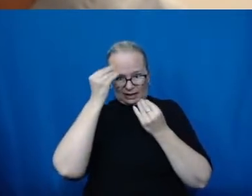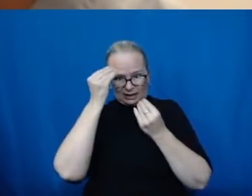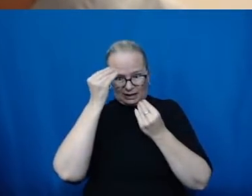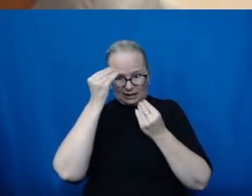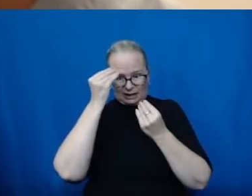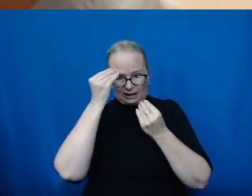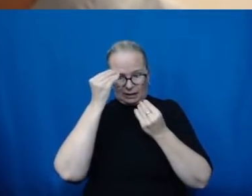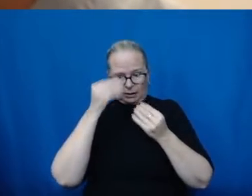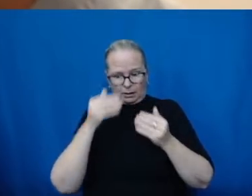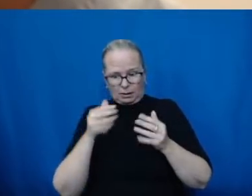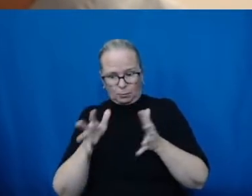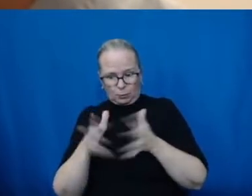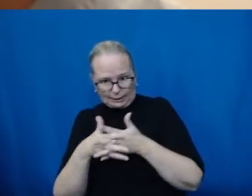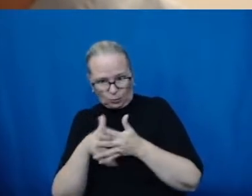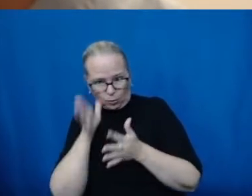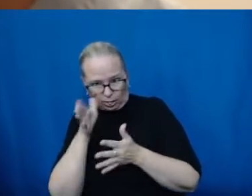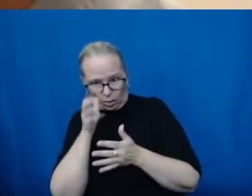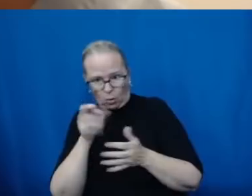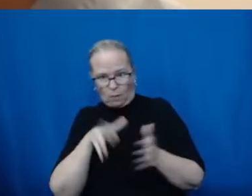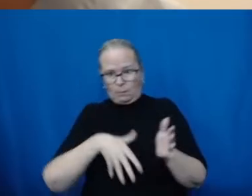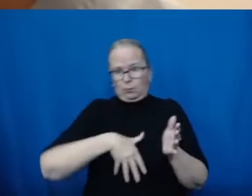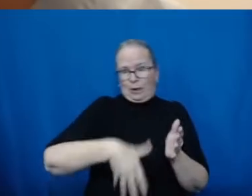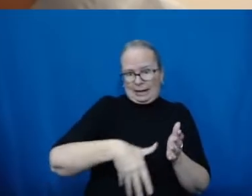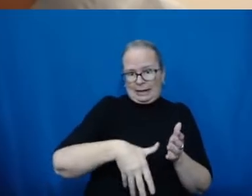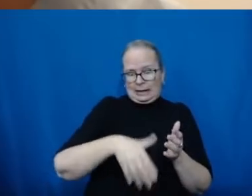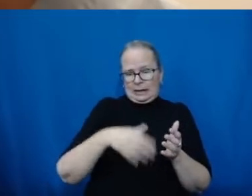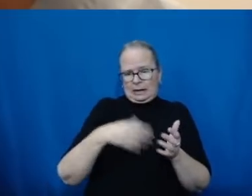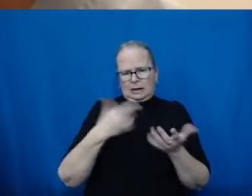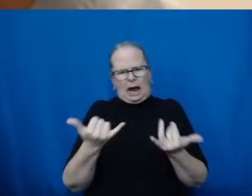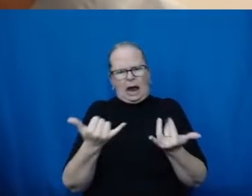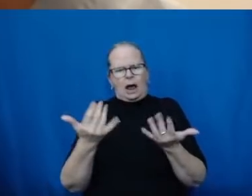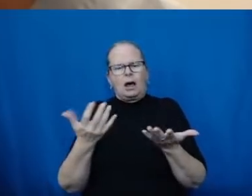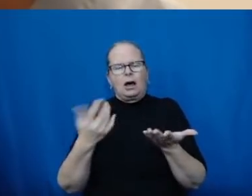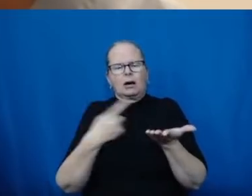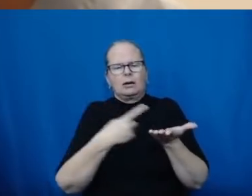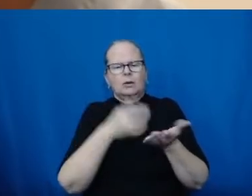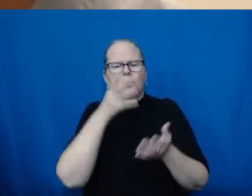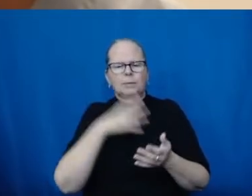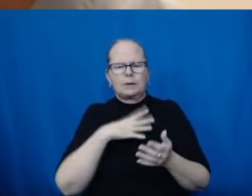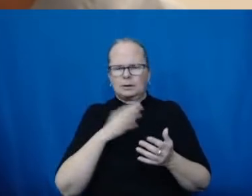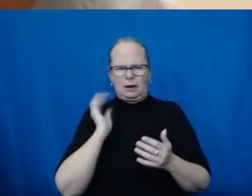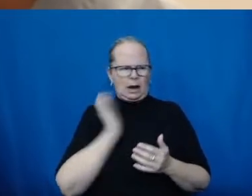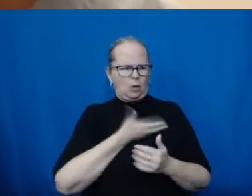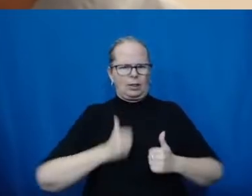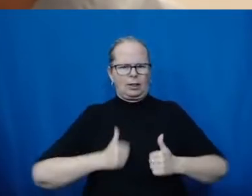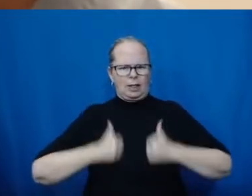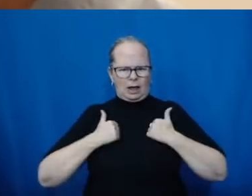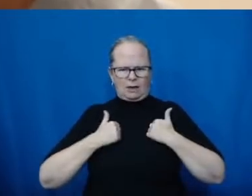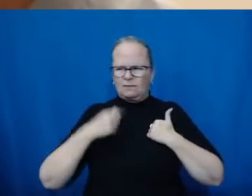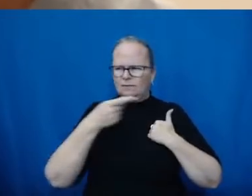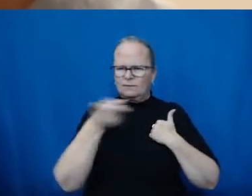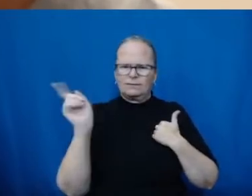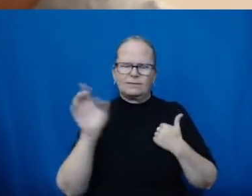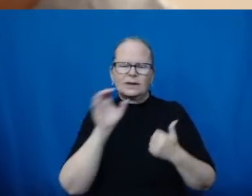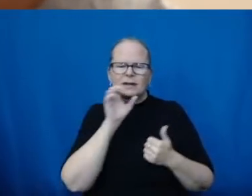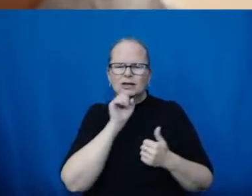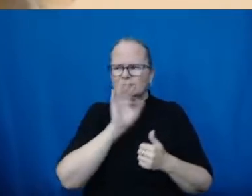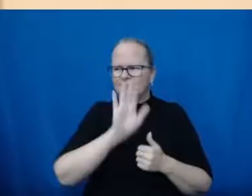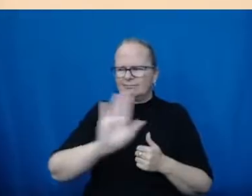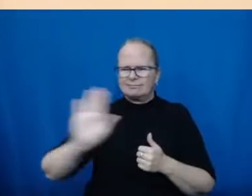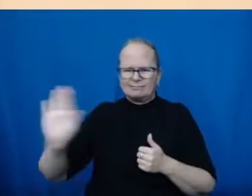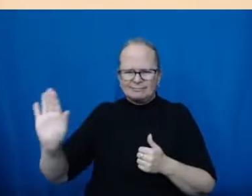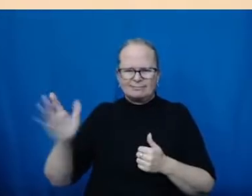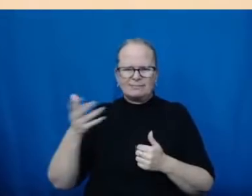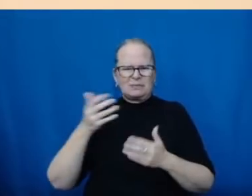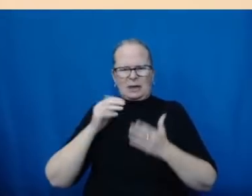women in our lives that are of childbearing age? Yeah, great. Well, thanks for having me. And